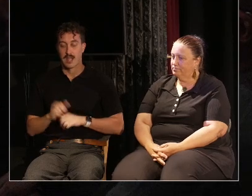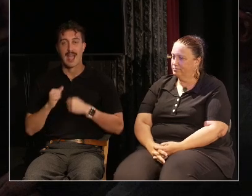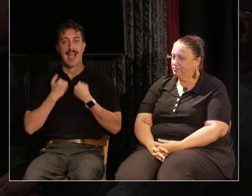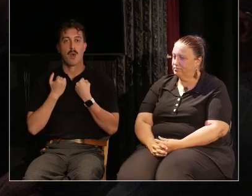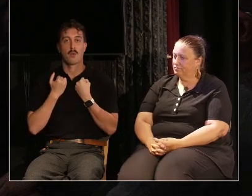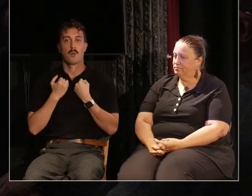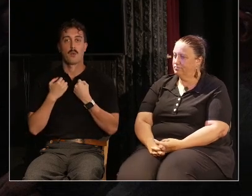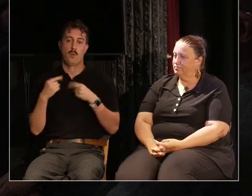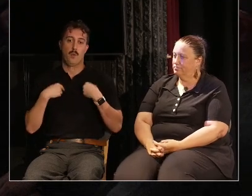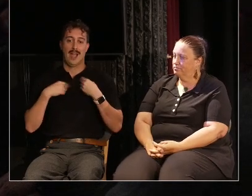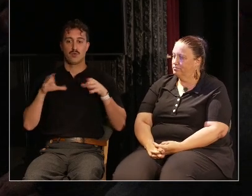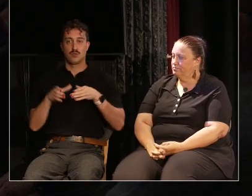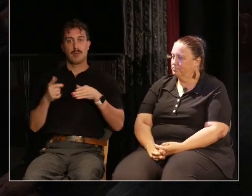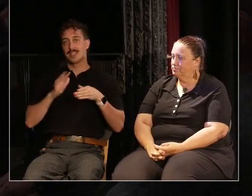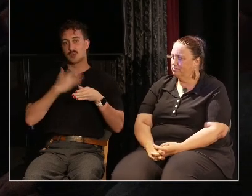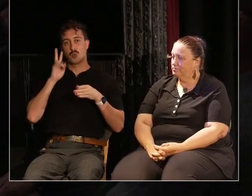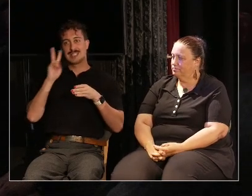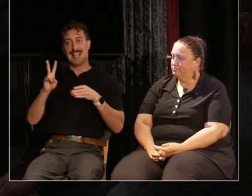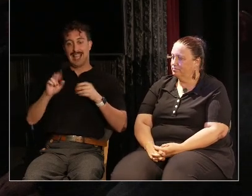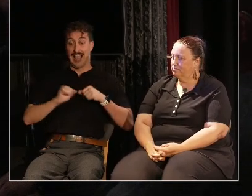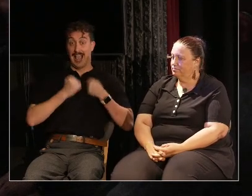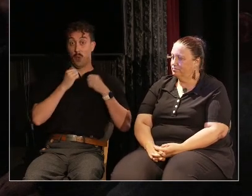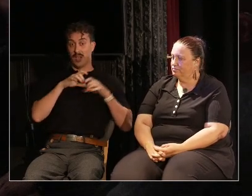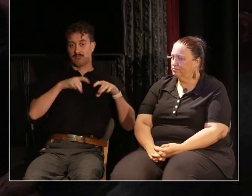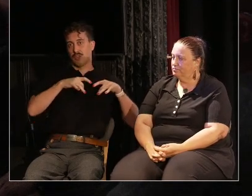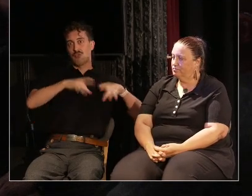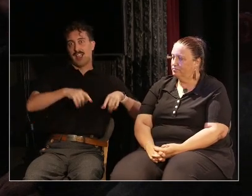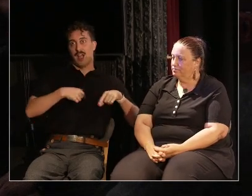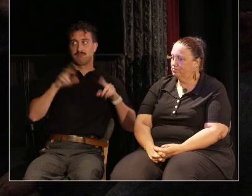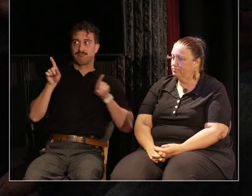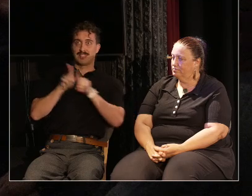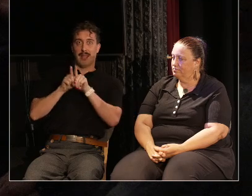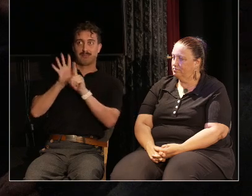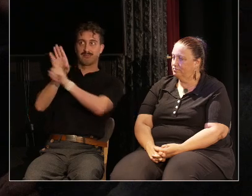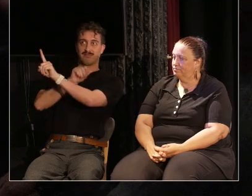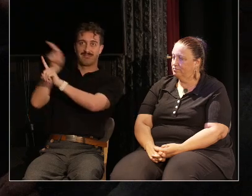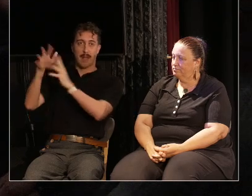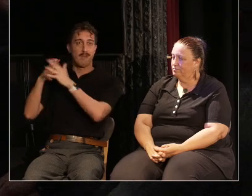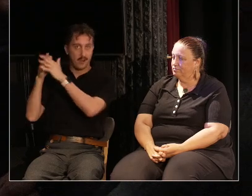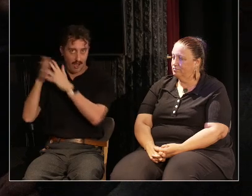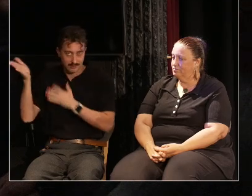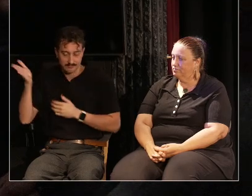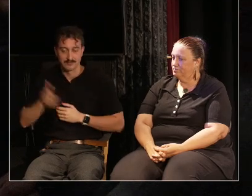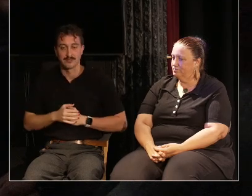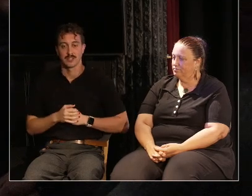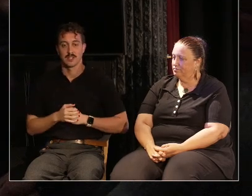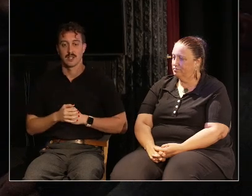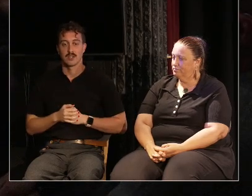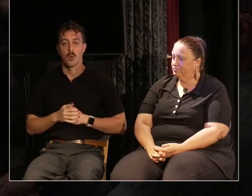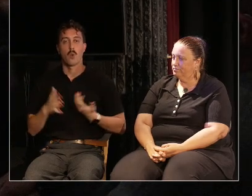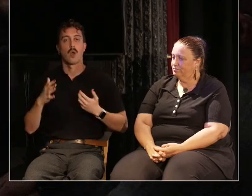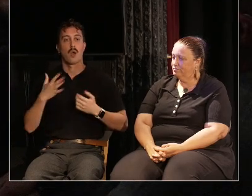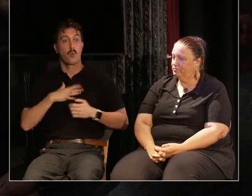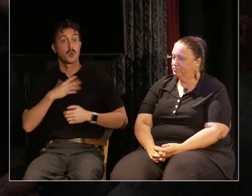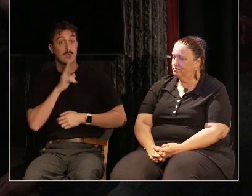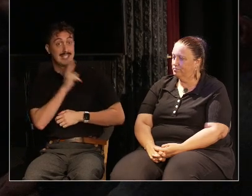the same path as the US. But attacks on our communities must be called out by leaders like yourselves so that the attitudes that underpin them